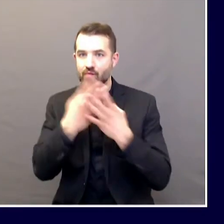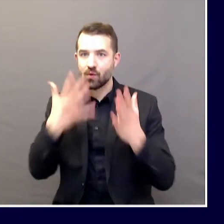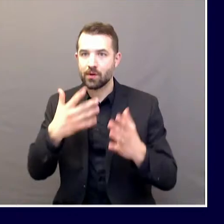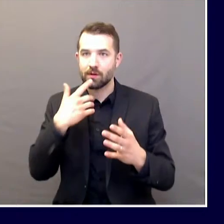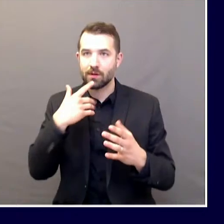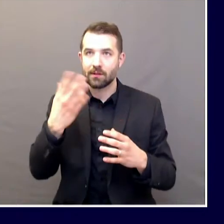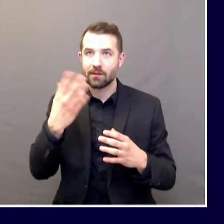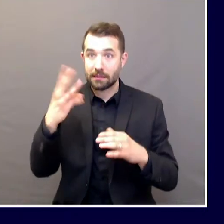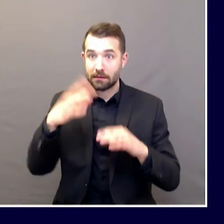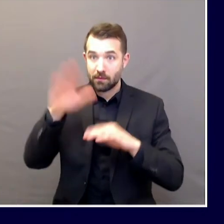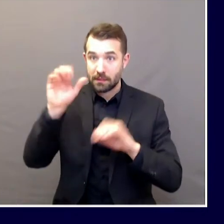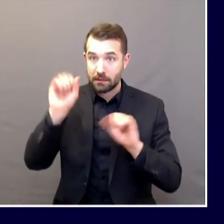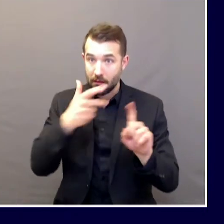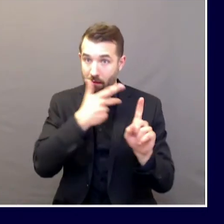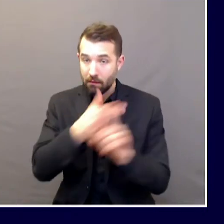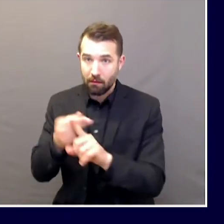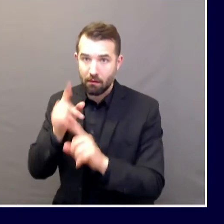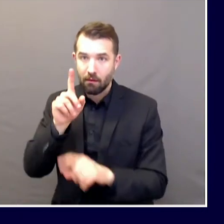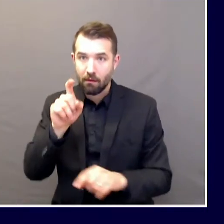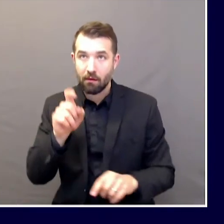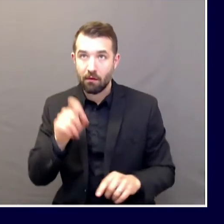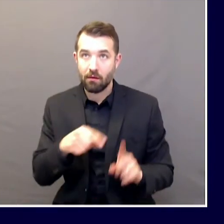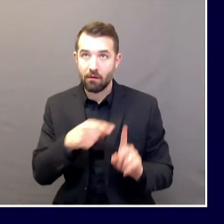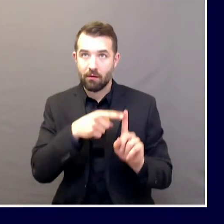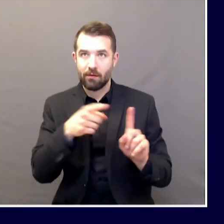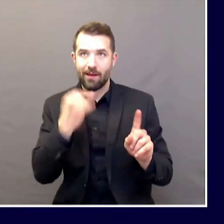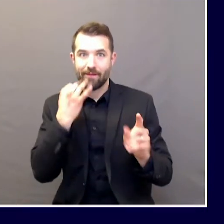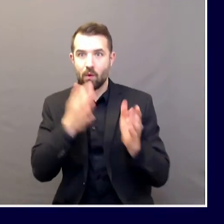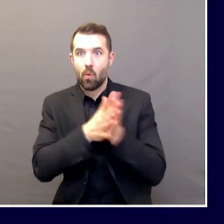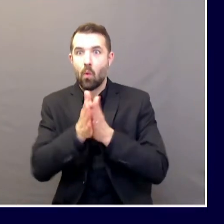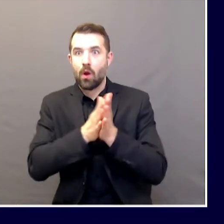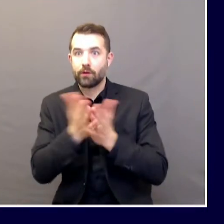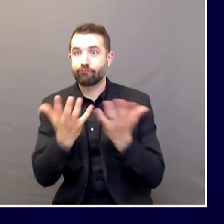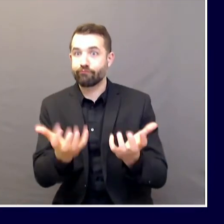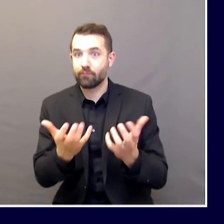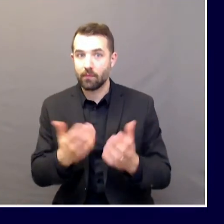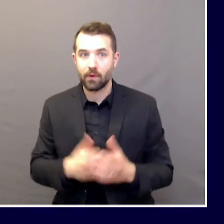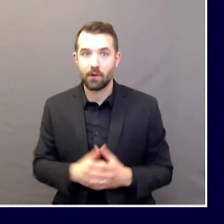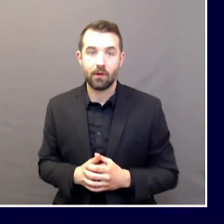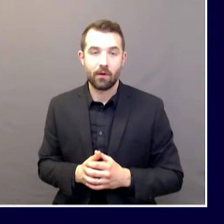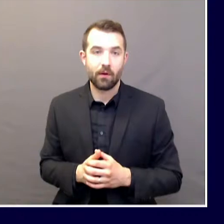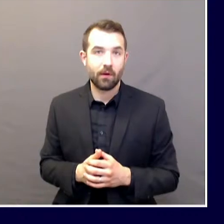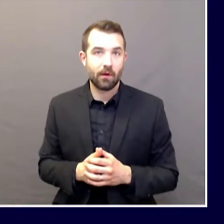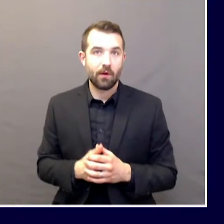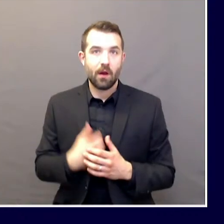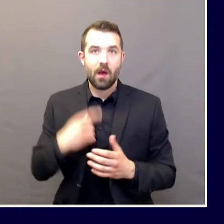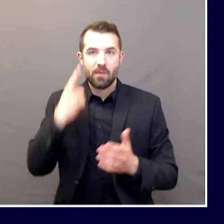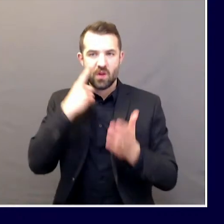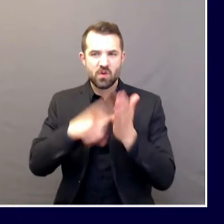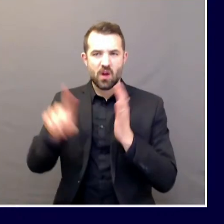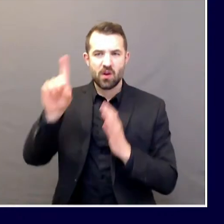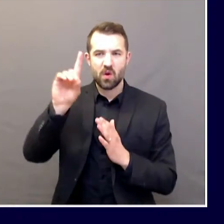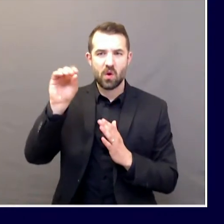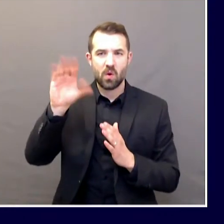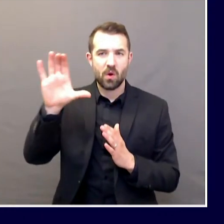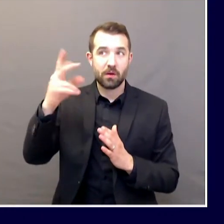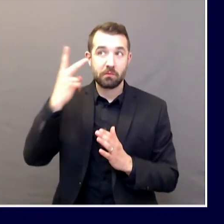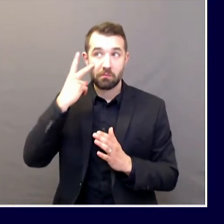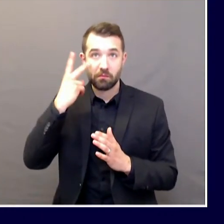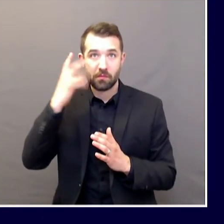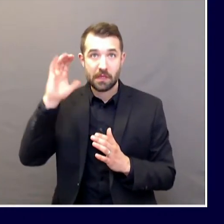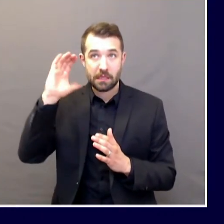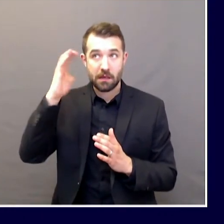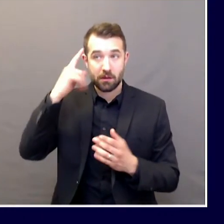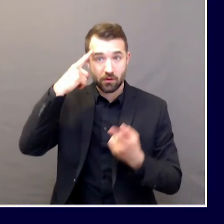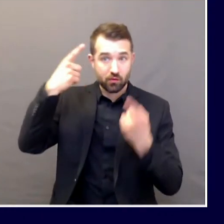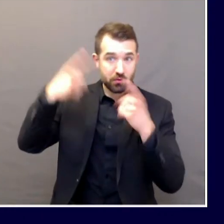yes. I will check with the Department of Corrections, but that is our planning assumption. And as it turns out, Evan, I know this is a topic that you've written about